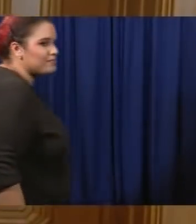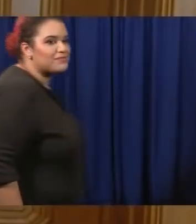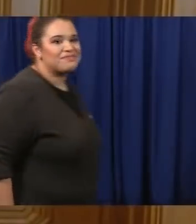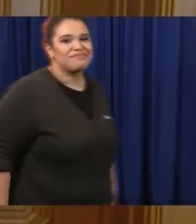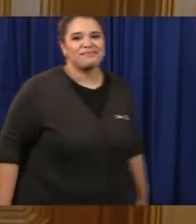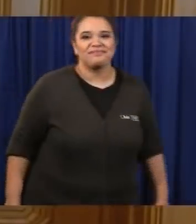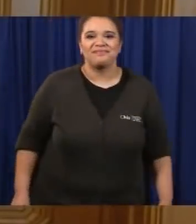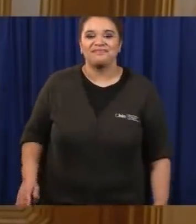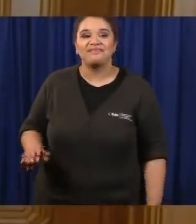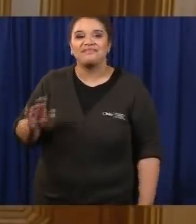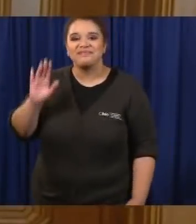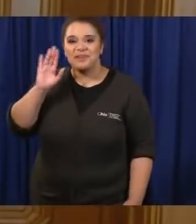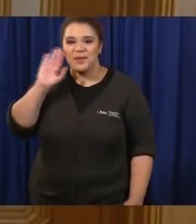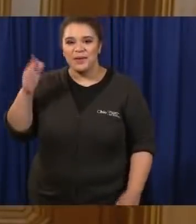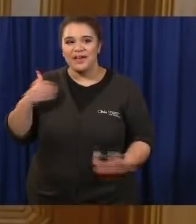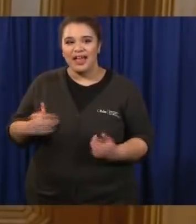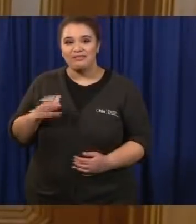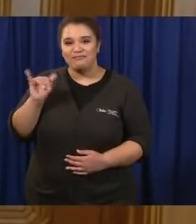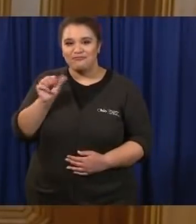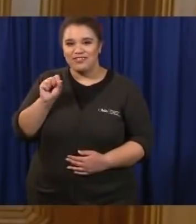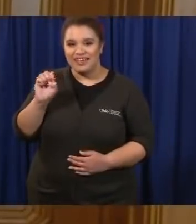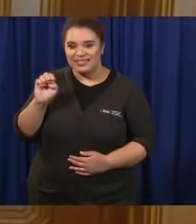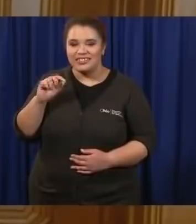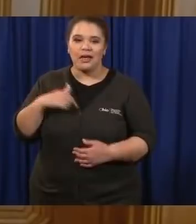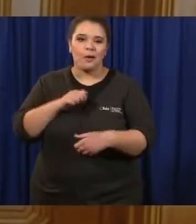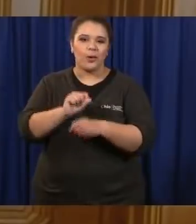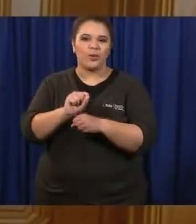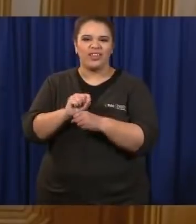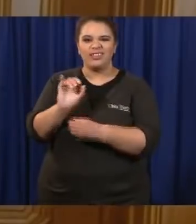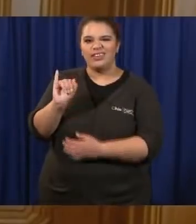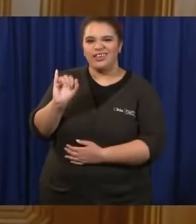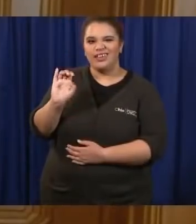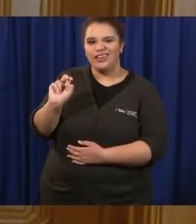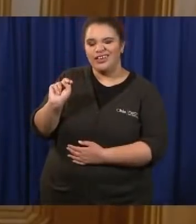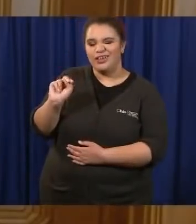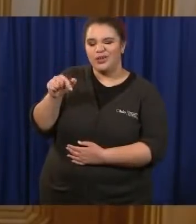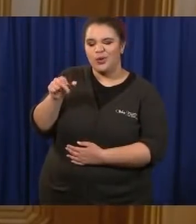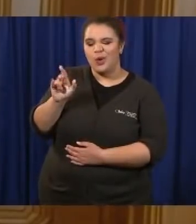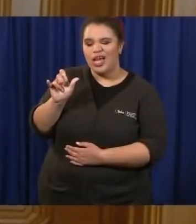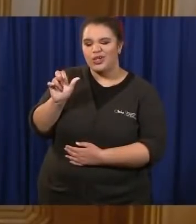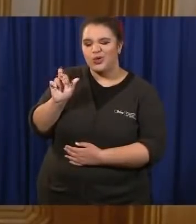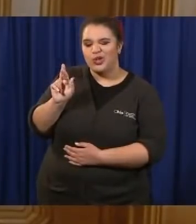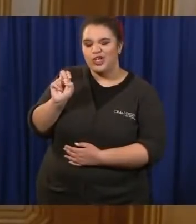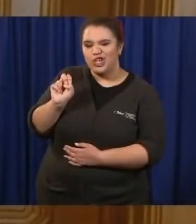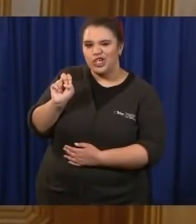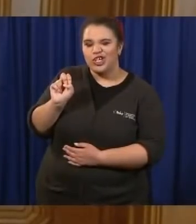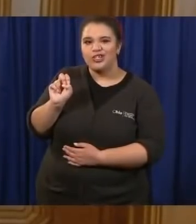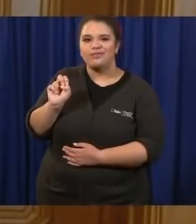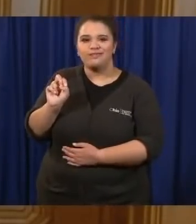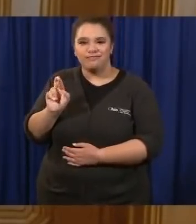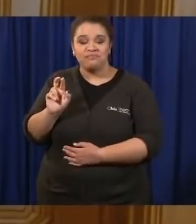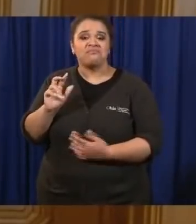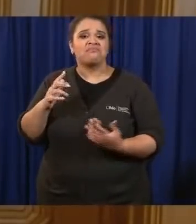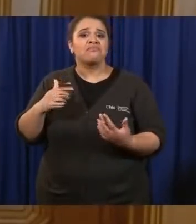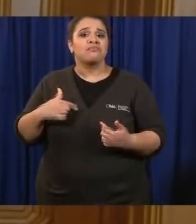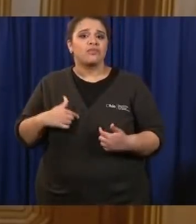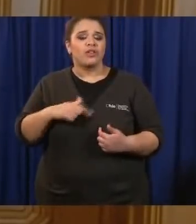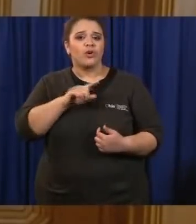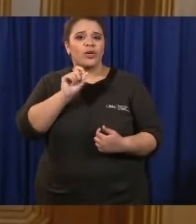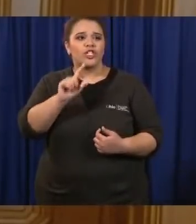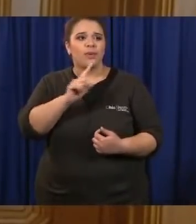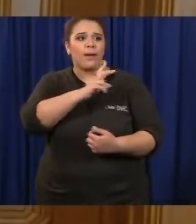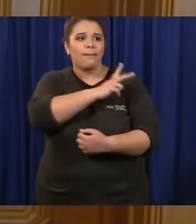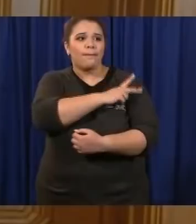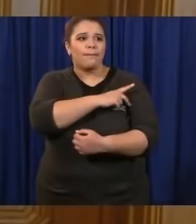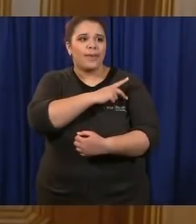Hi, this is Jessie Bulmert with the Inquirer. I have a question about patients who are also healthcare workers. Do we know? Sorry, for